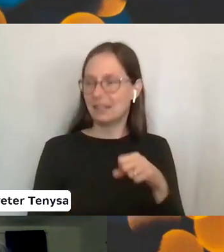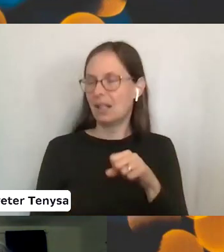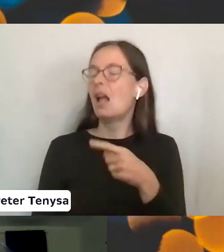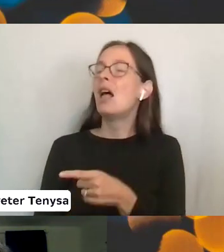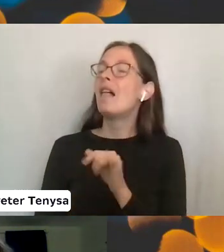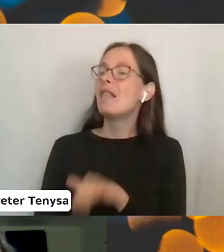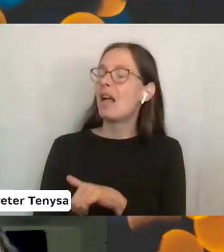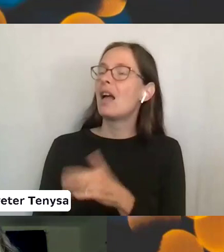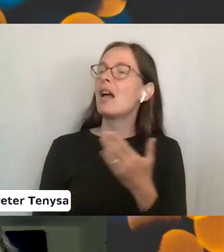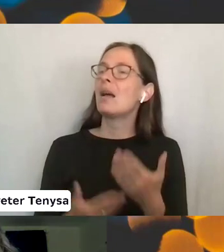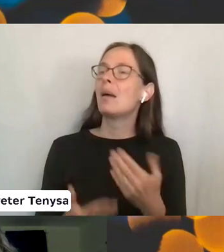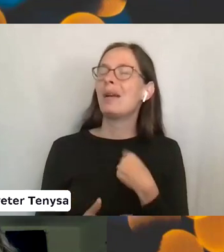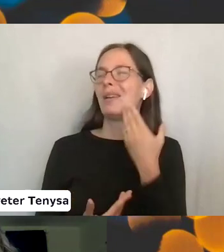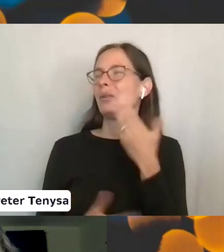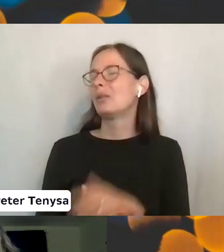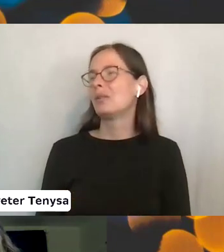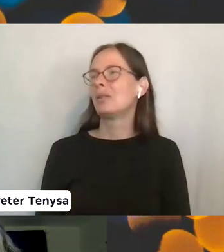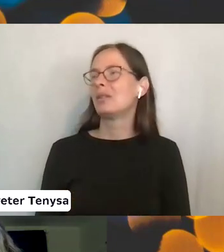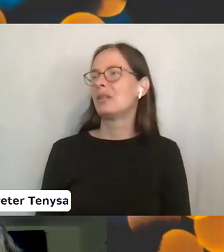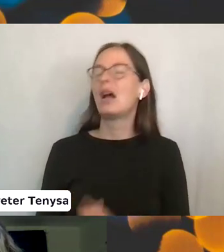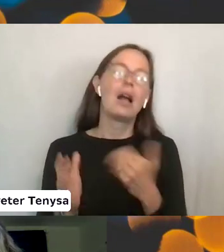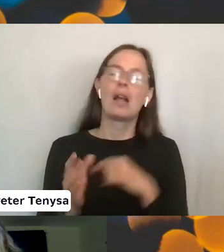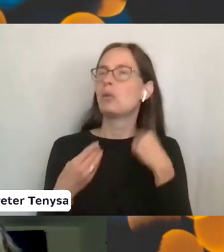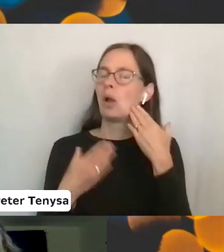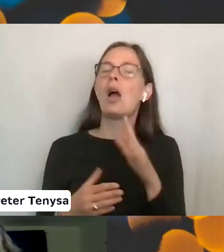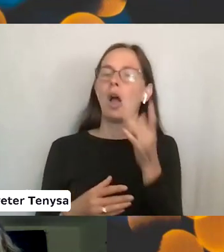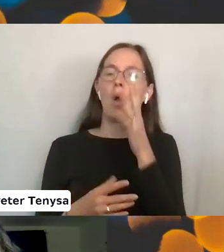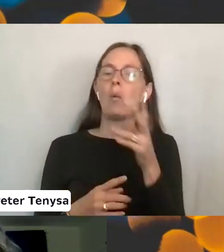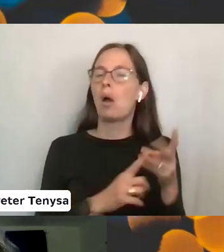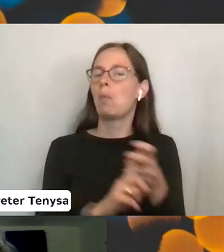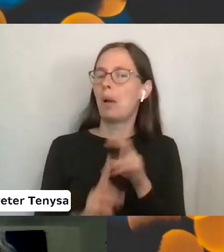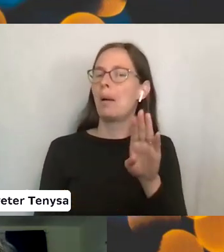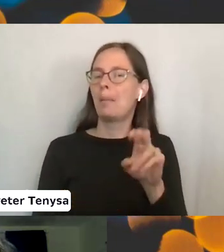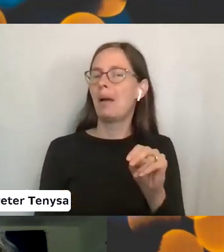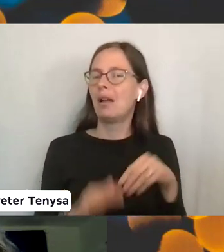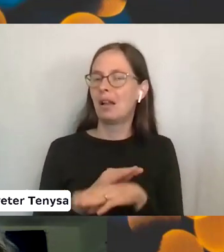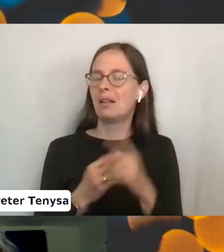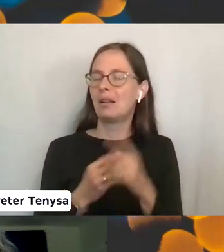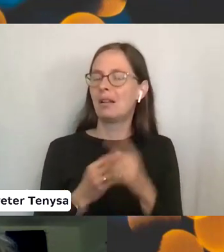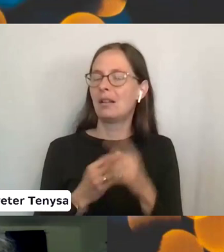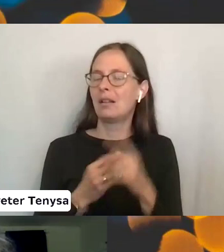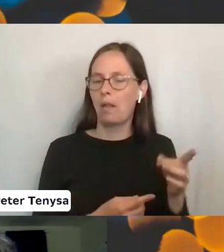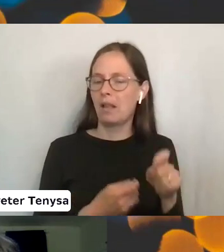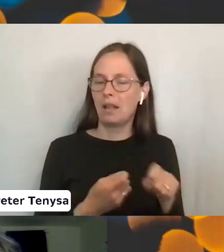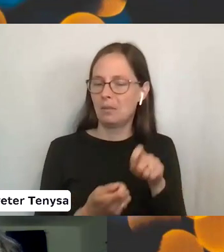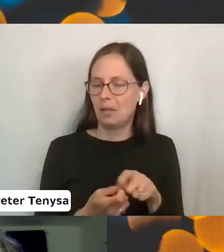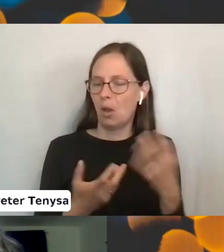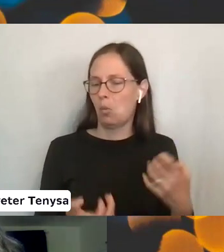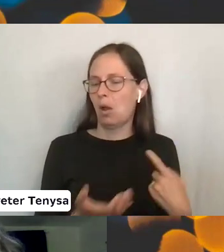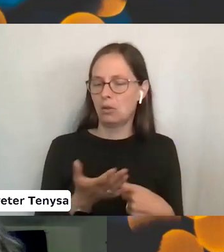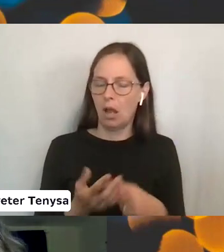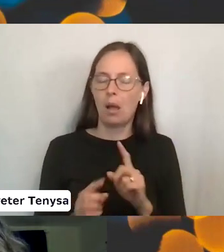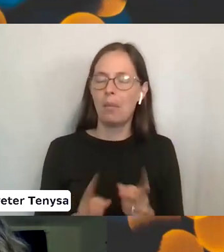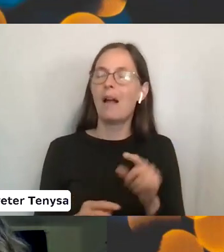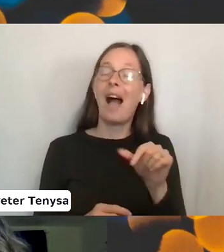those may be, I don't know. Again, we'll bring Ben in to find out what they were specifically discussing. But the